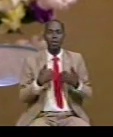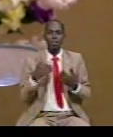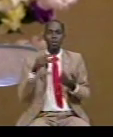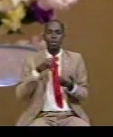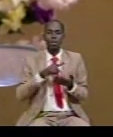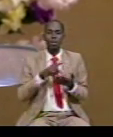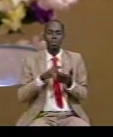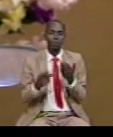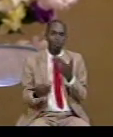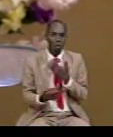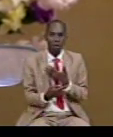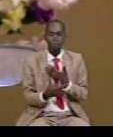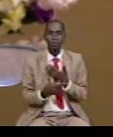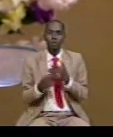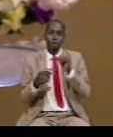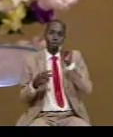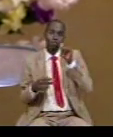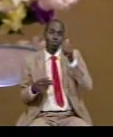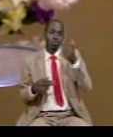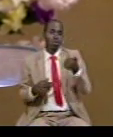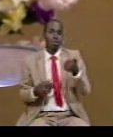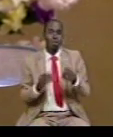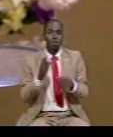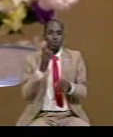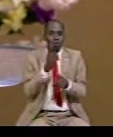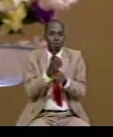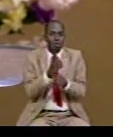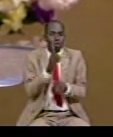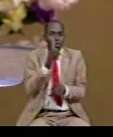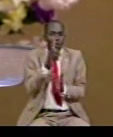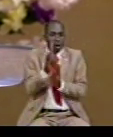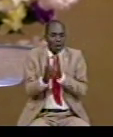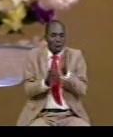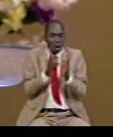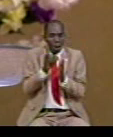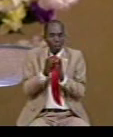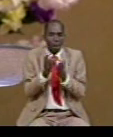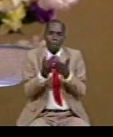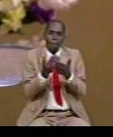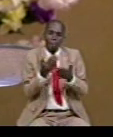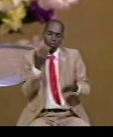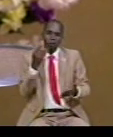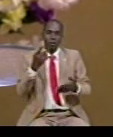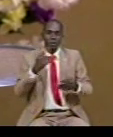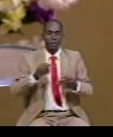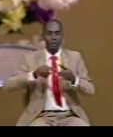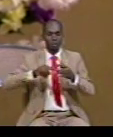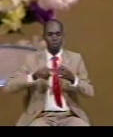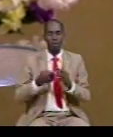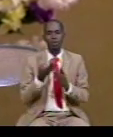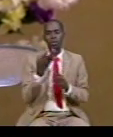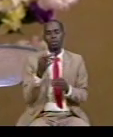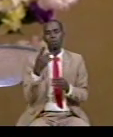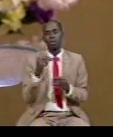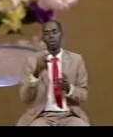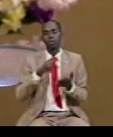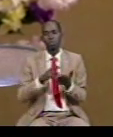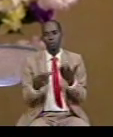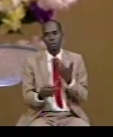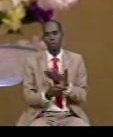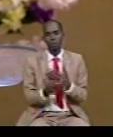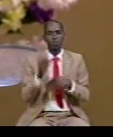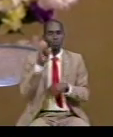crusade starts tomorrow. For here, it will be by 4 p.m. at Multipurpose